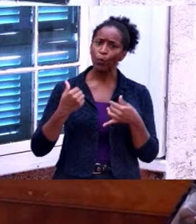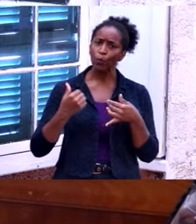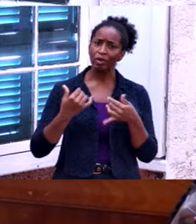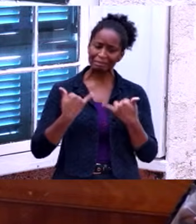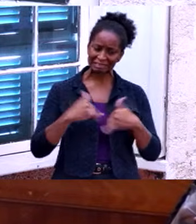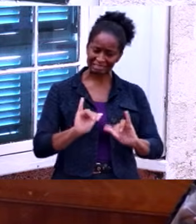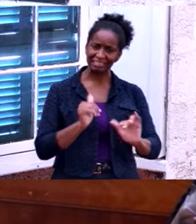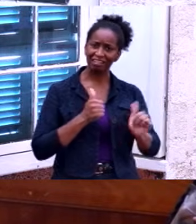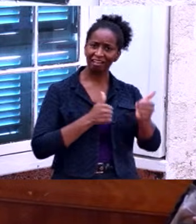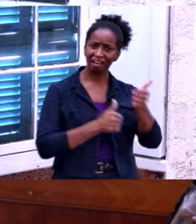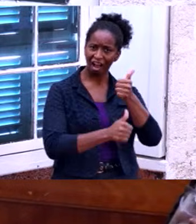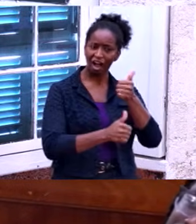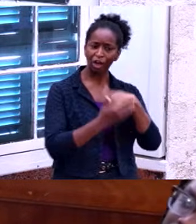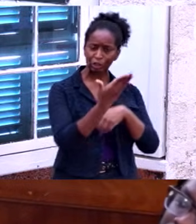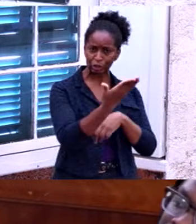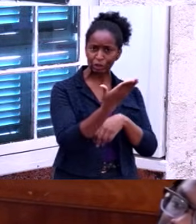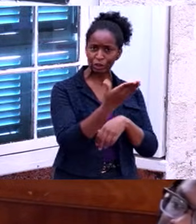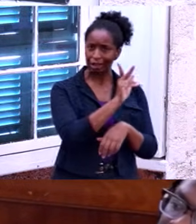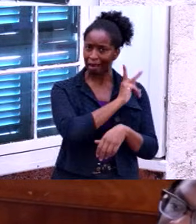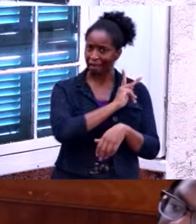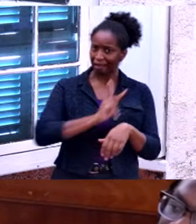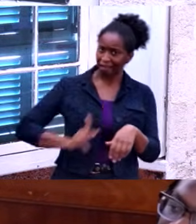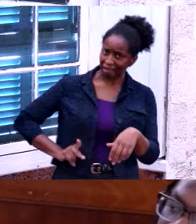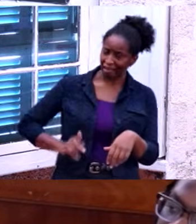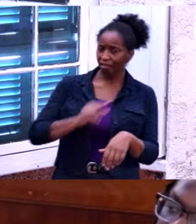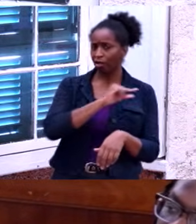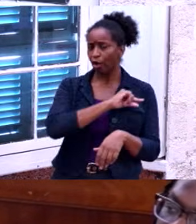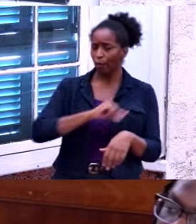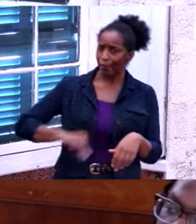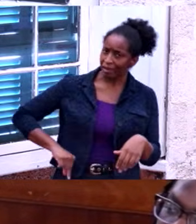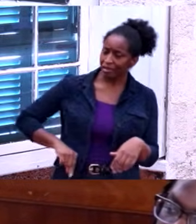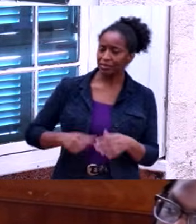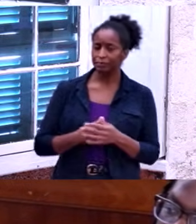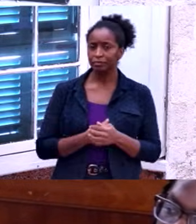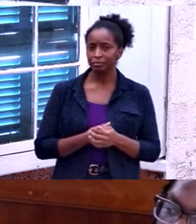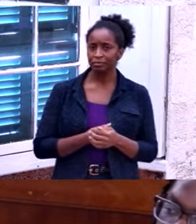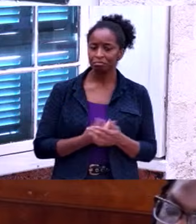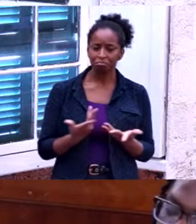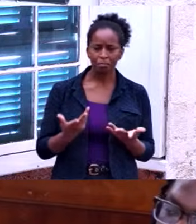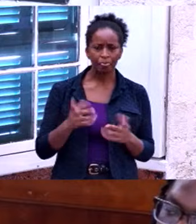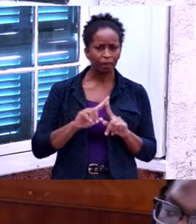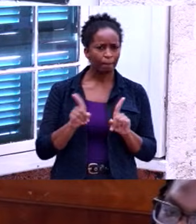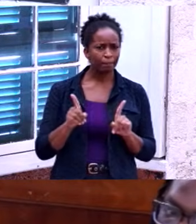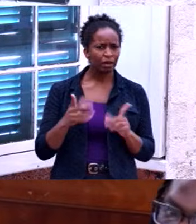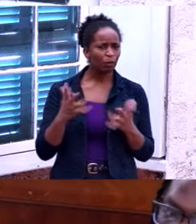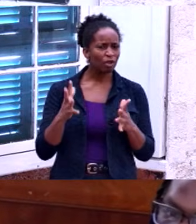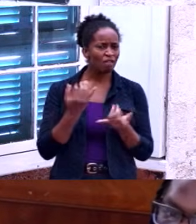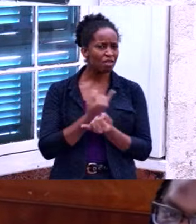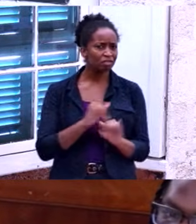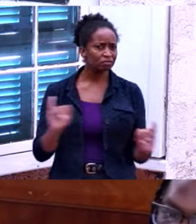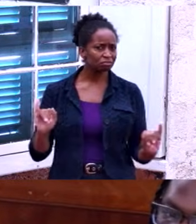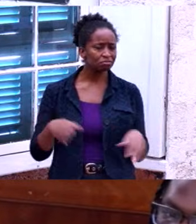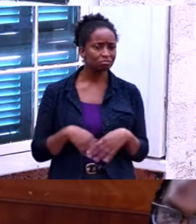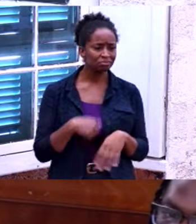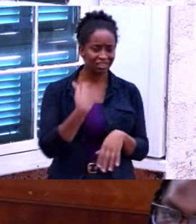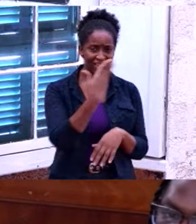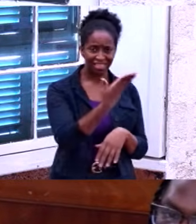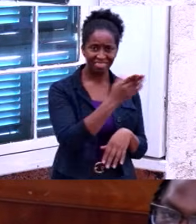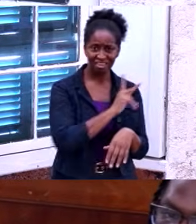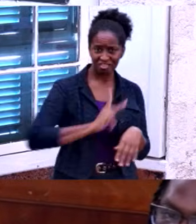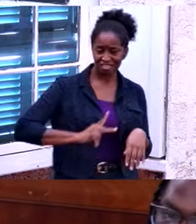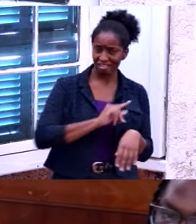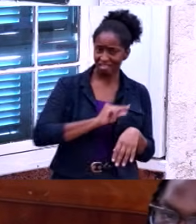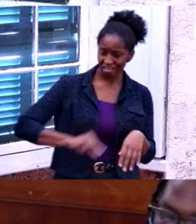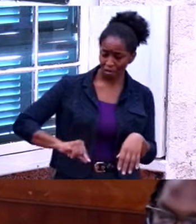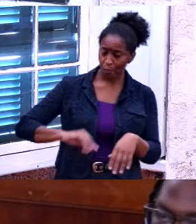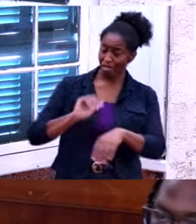monarch had no residual powers to rescind any acts passed by the Sovereign Parliament of Barbados. But what we had